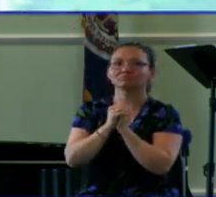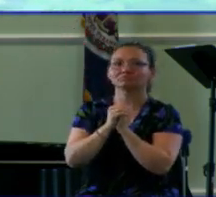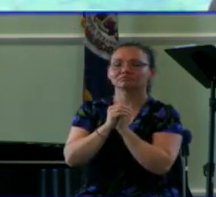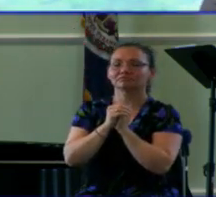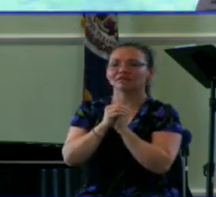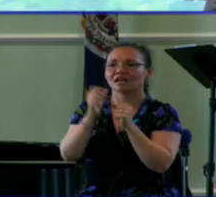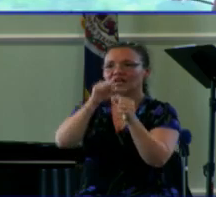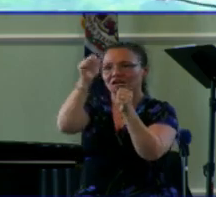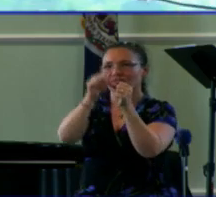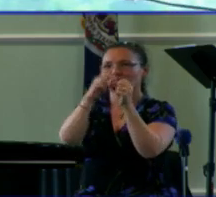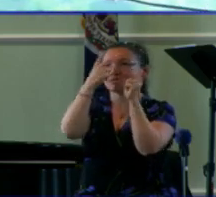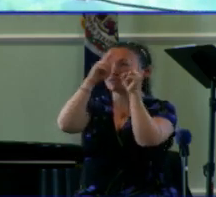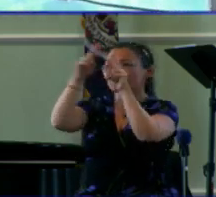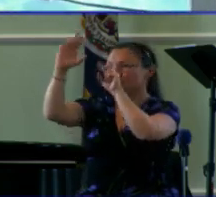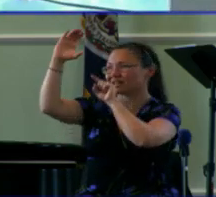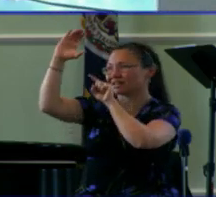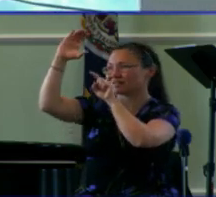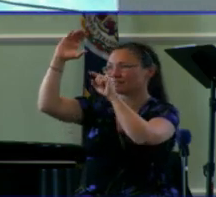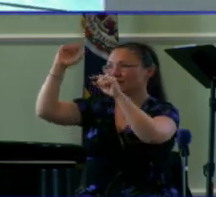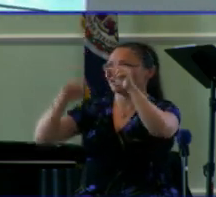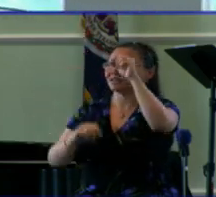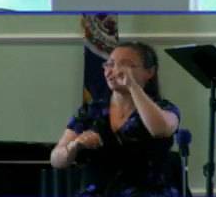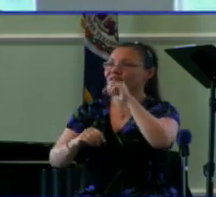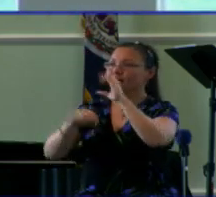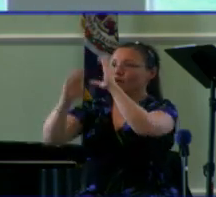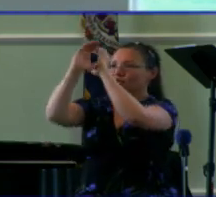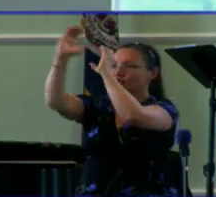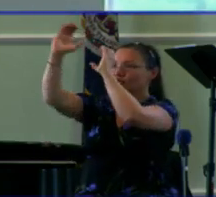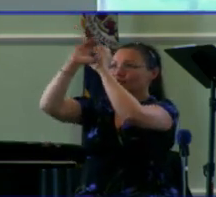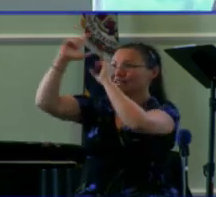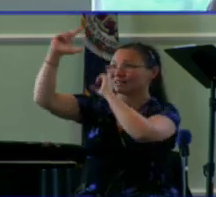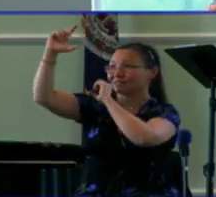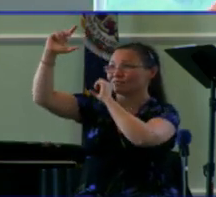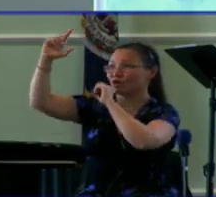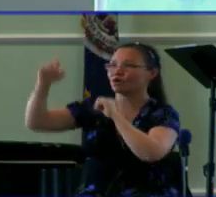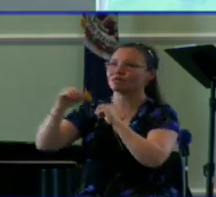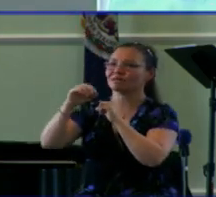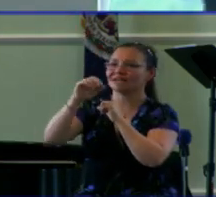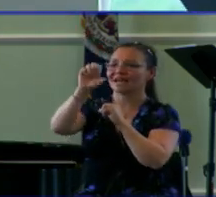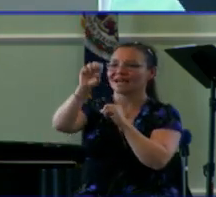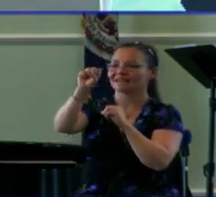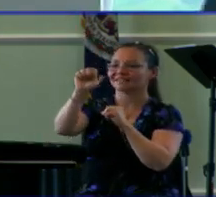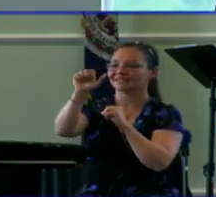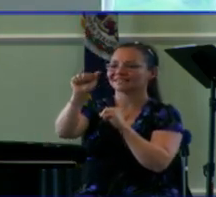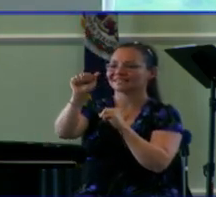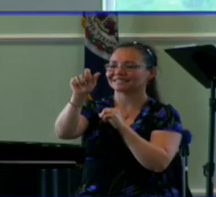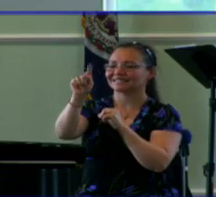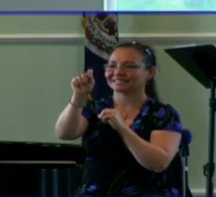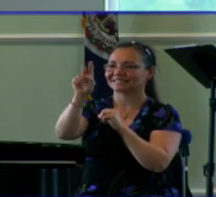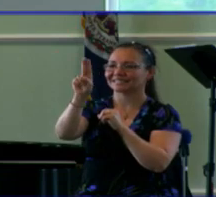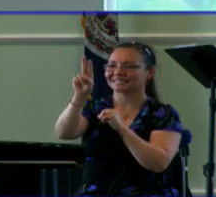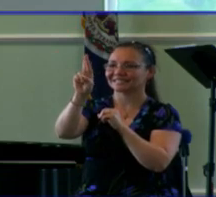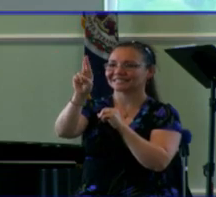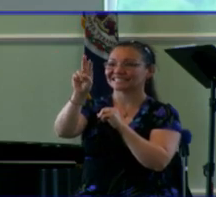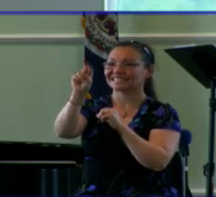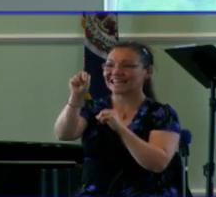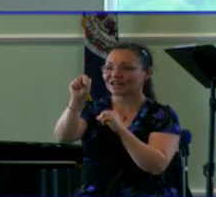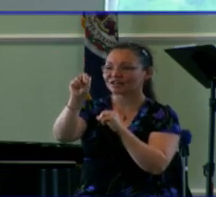moon, and we would look at Saturn and Jupiter. What I thought were stars were actually